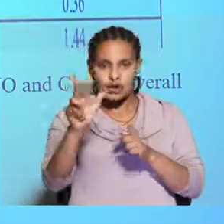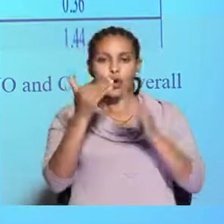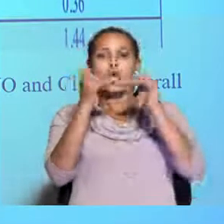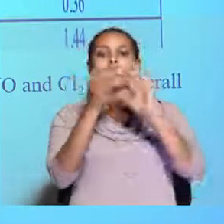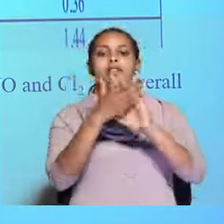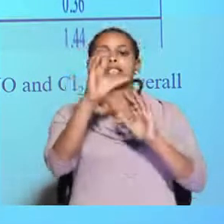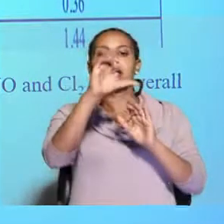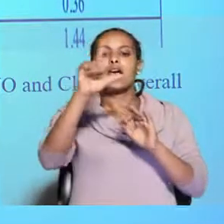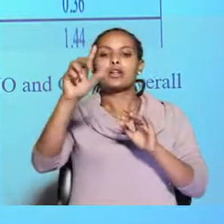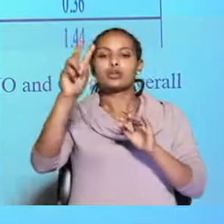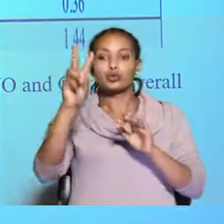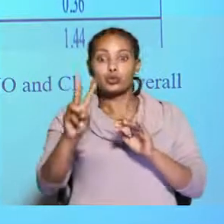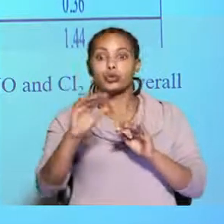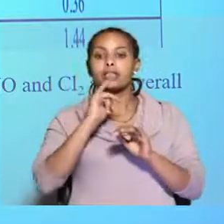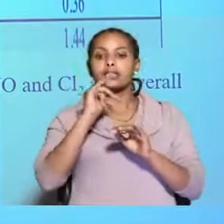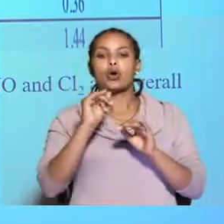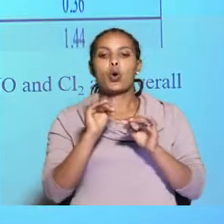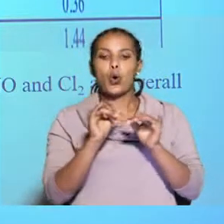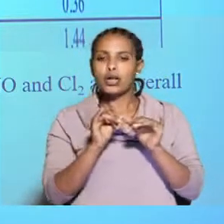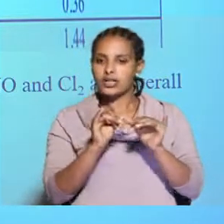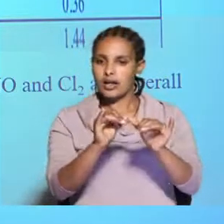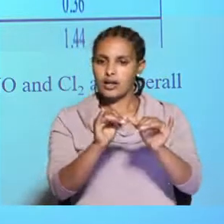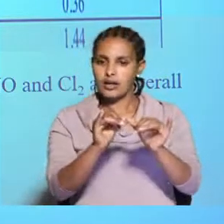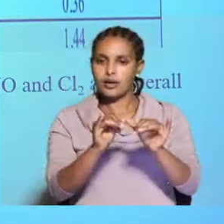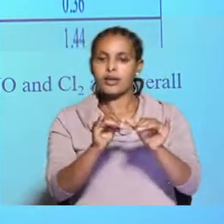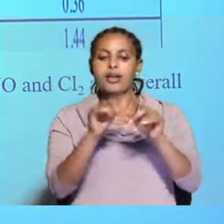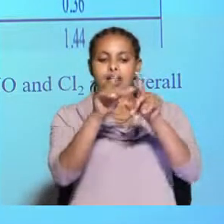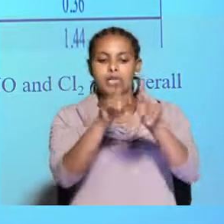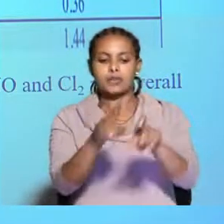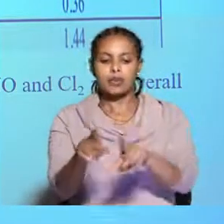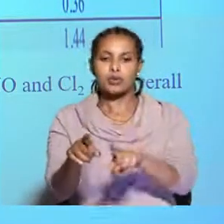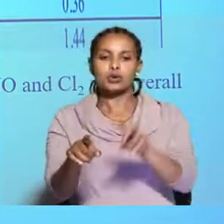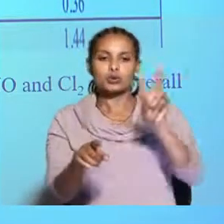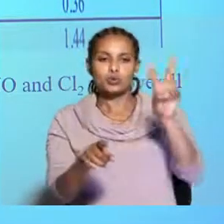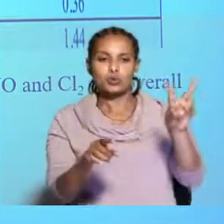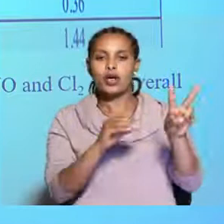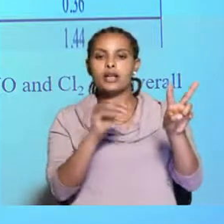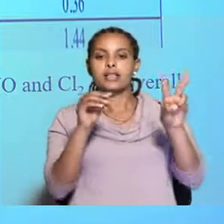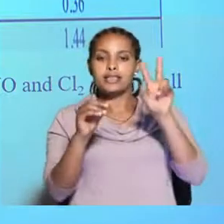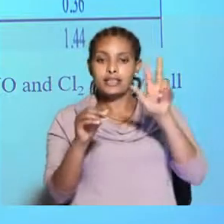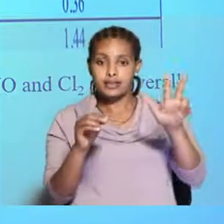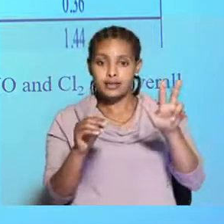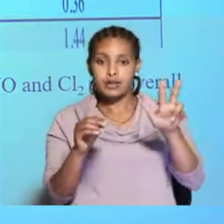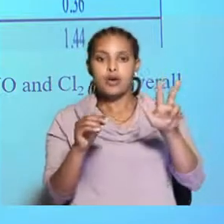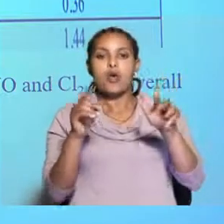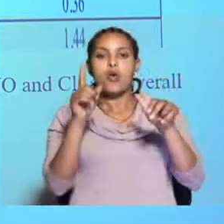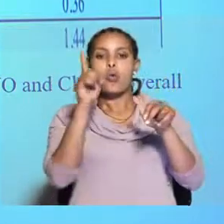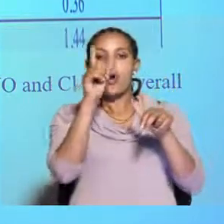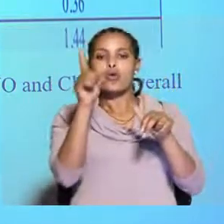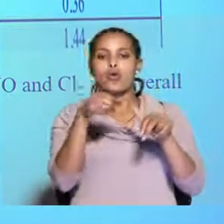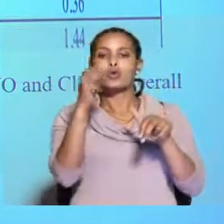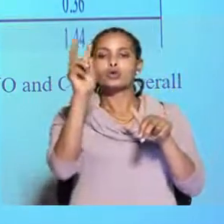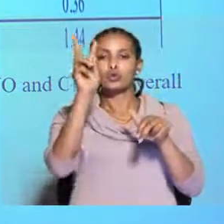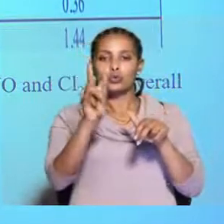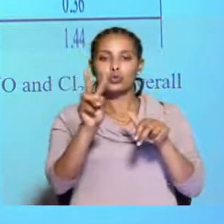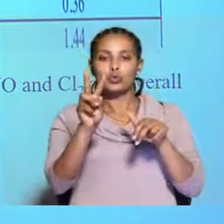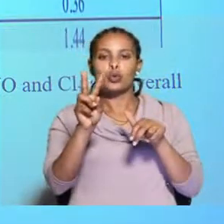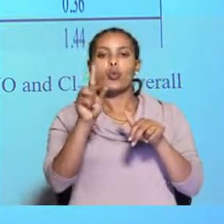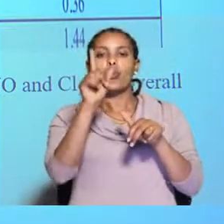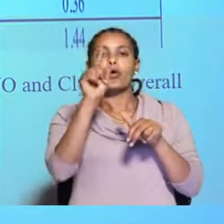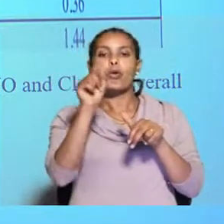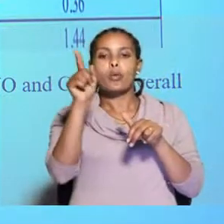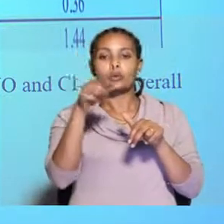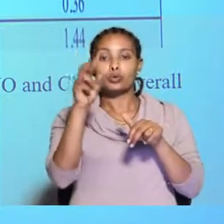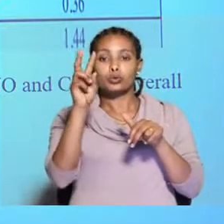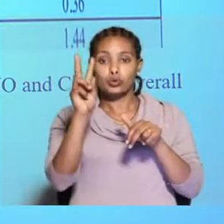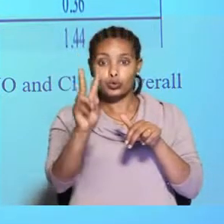of Cl2 is constant in experiment 2 and 3. From this 1 over 2 to the power x, 1 over